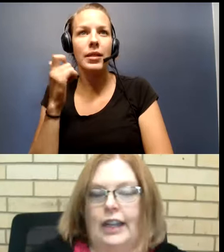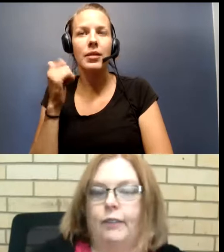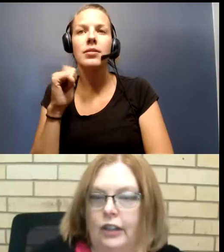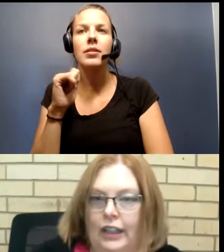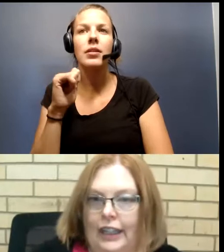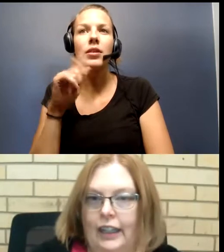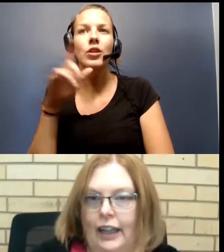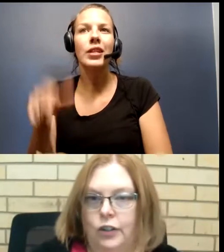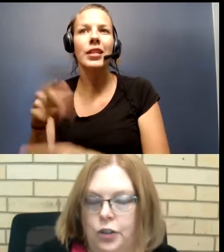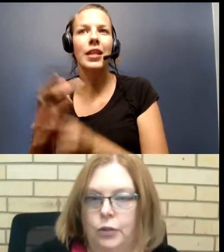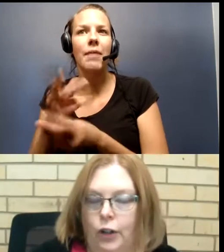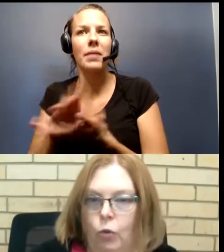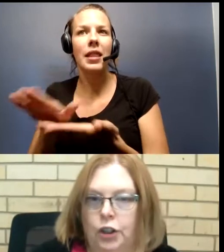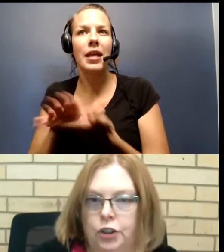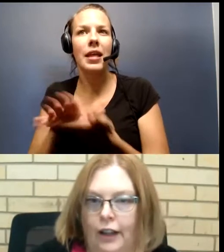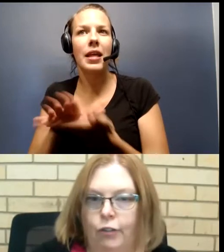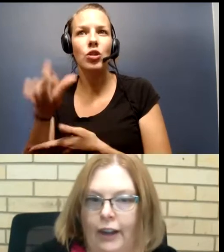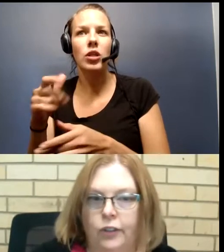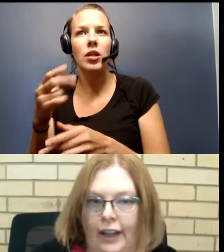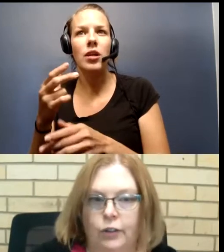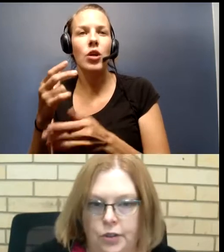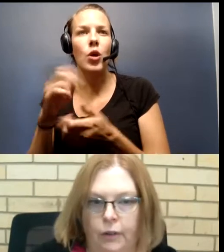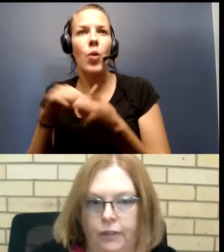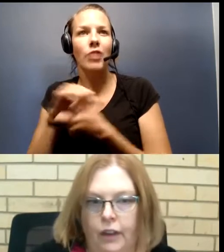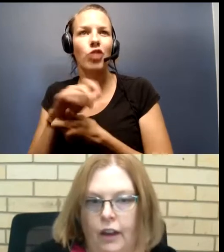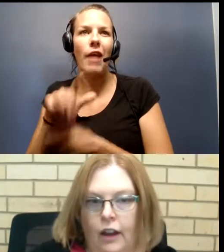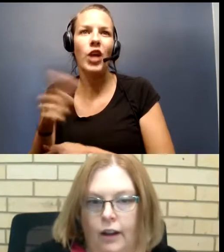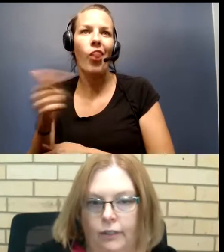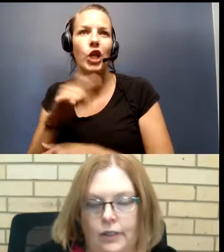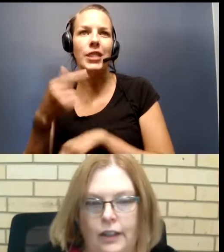you need to keep it clean, and you should wash it every other day or so.